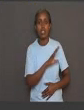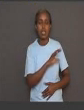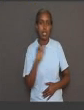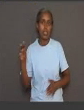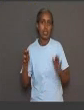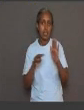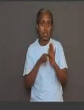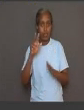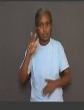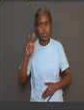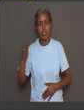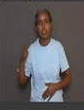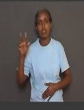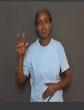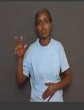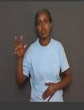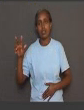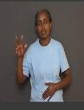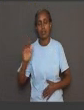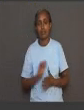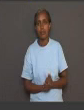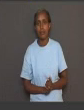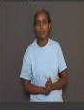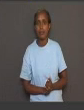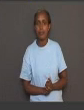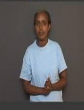and negative 3, 3.